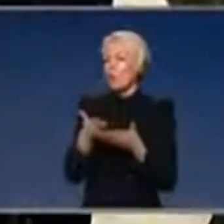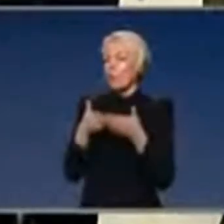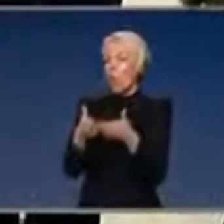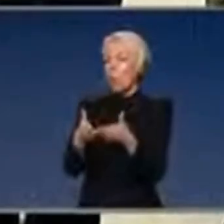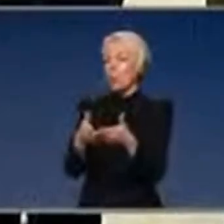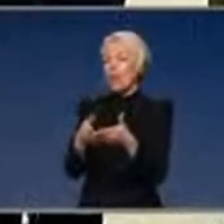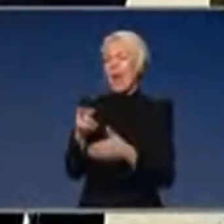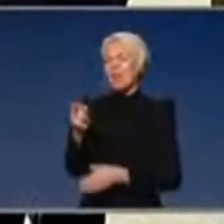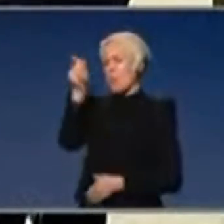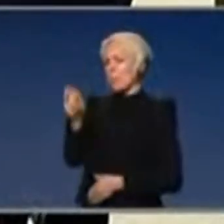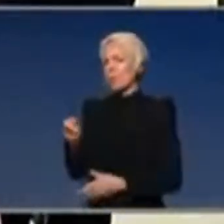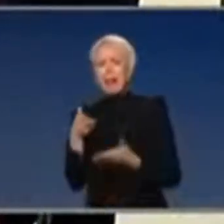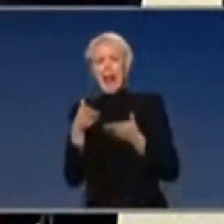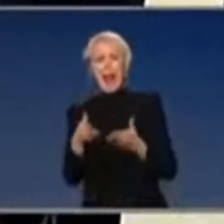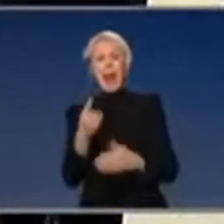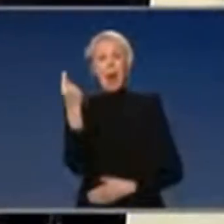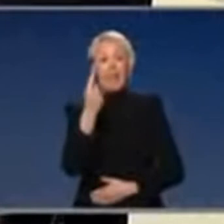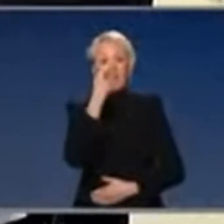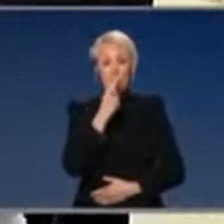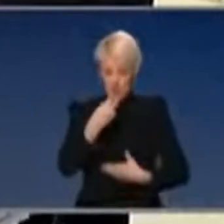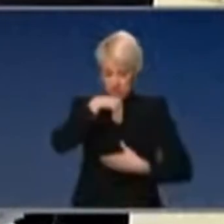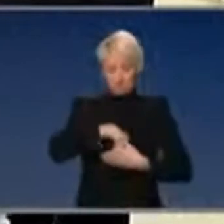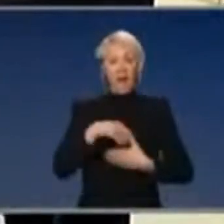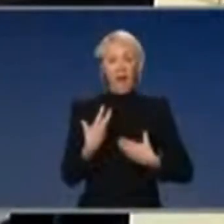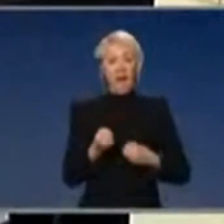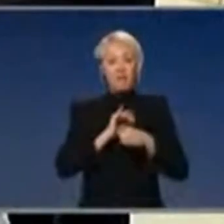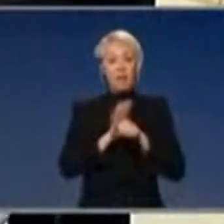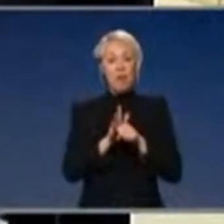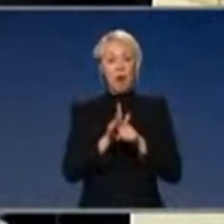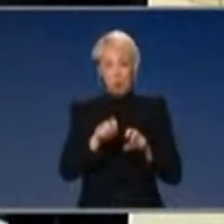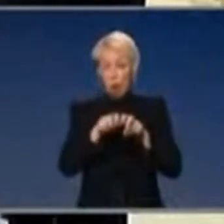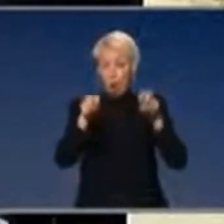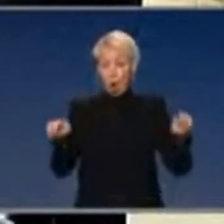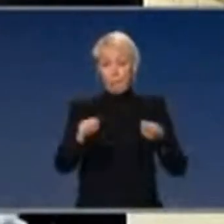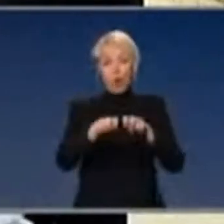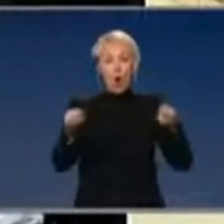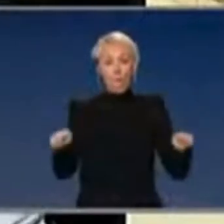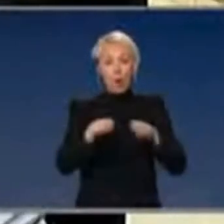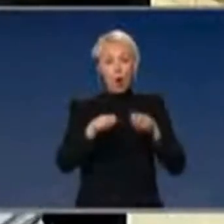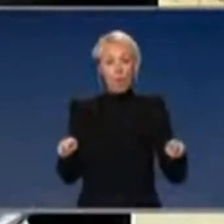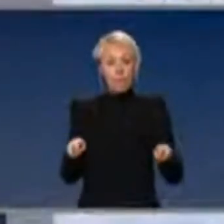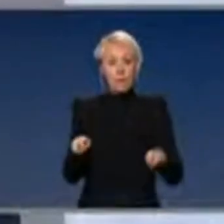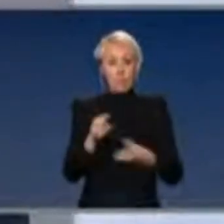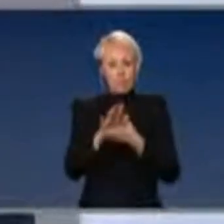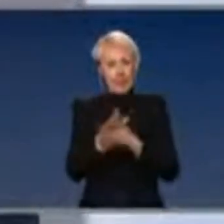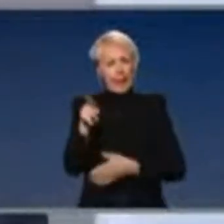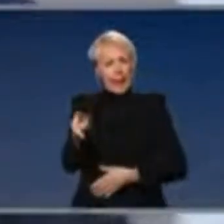to leave the Ruby Princess if he had properly understood the document?